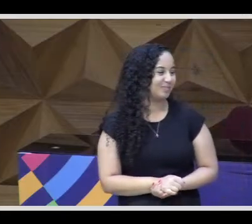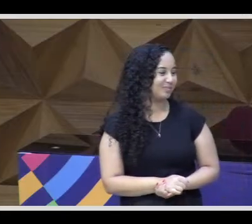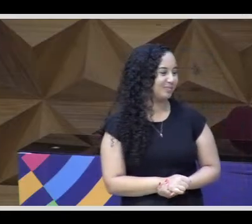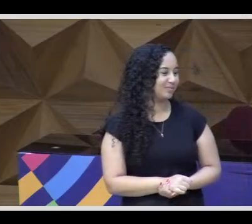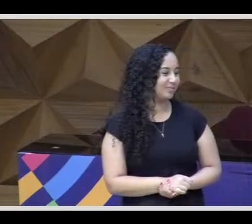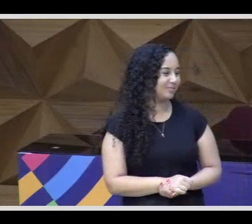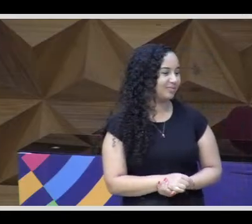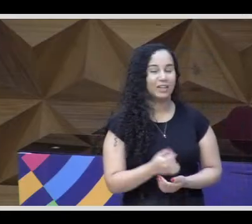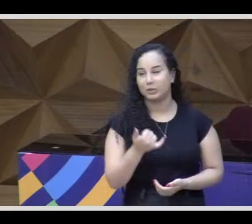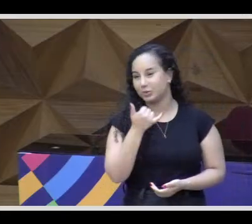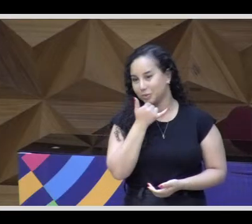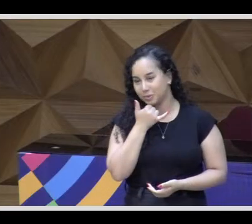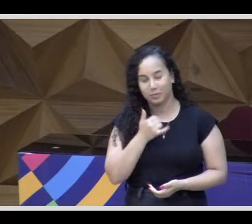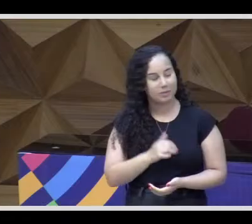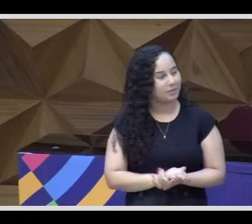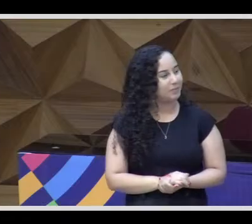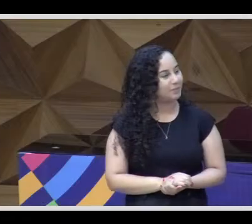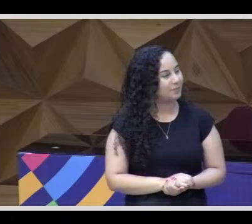I'm sorry.